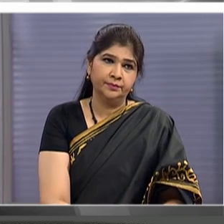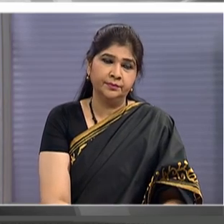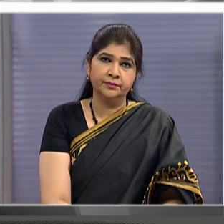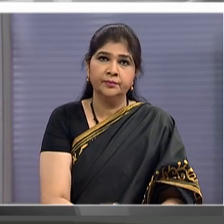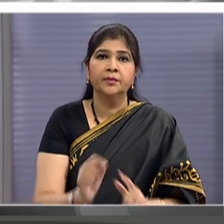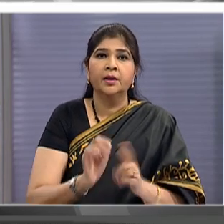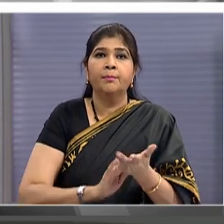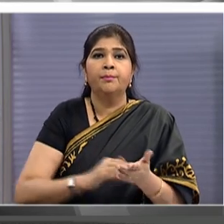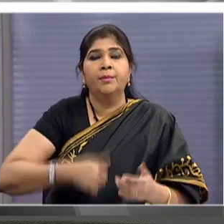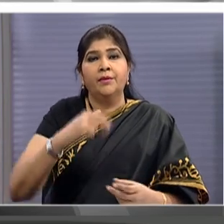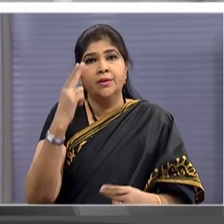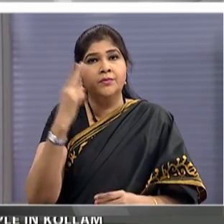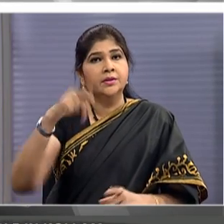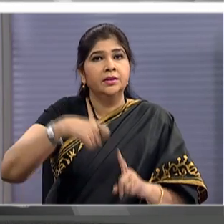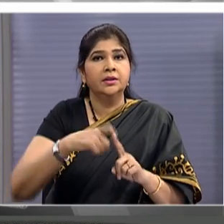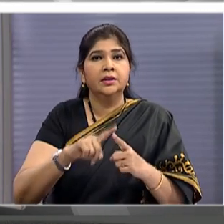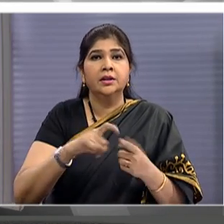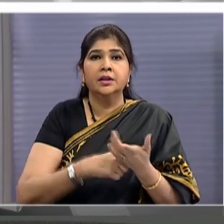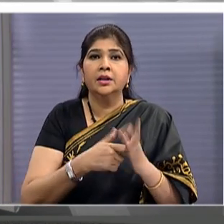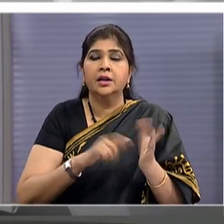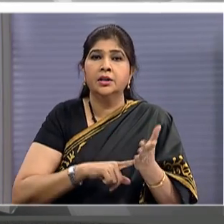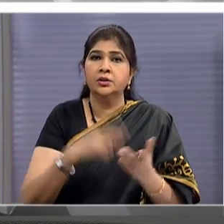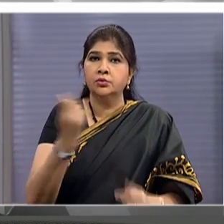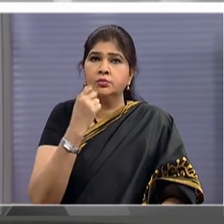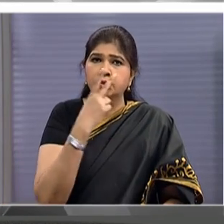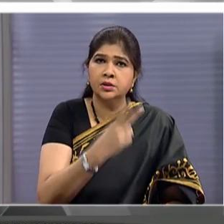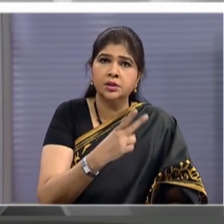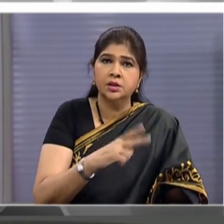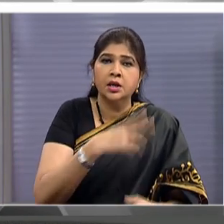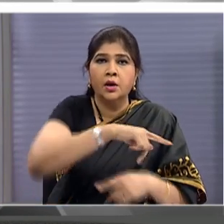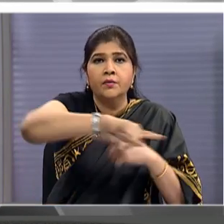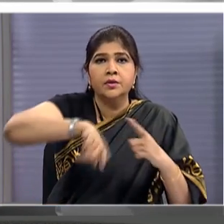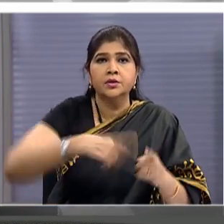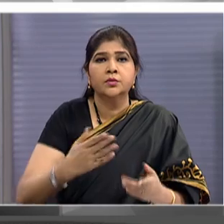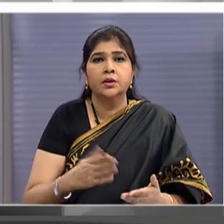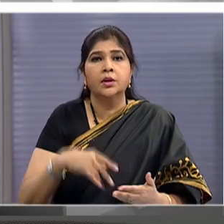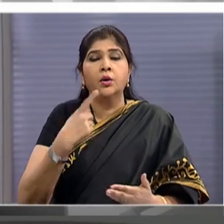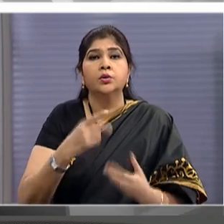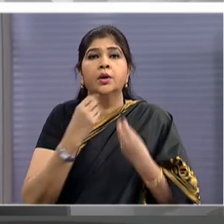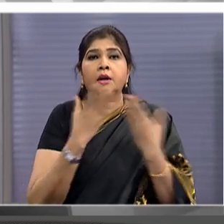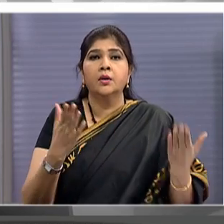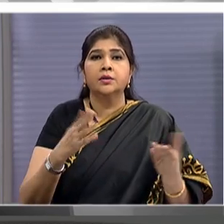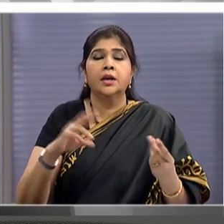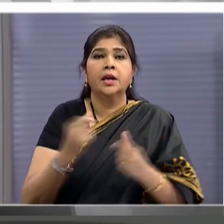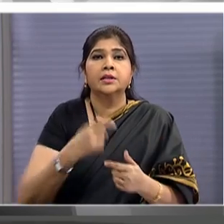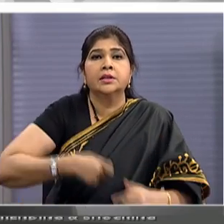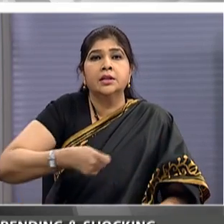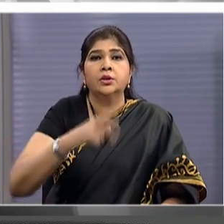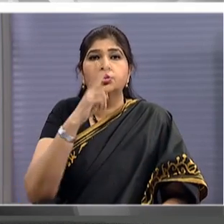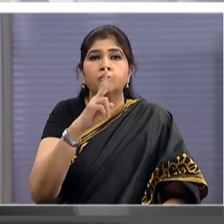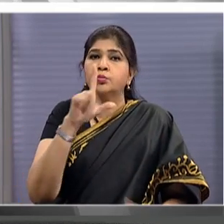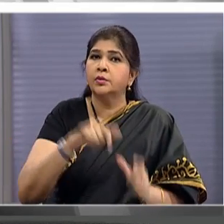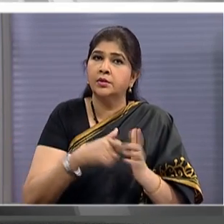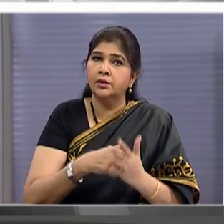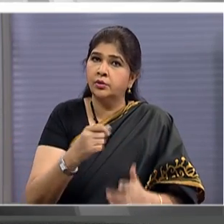The Prime Minister will visit Kerala to take stock of the situation. He also announced an ex gratia of 2 lakh